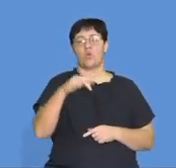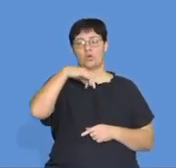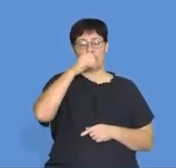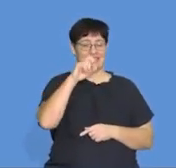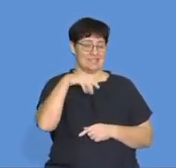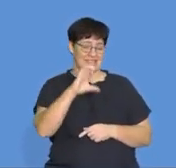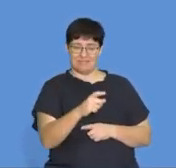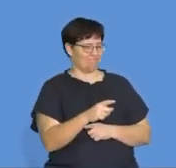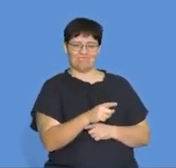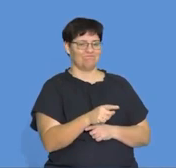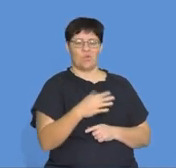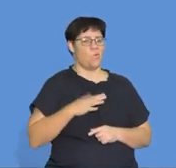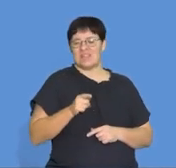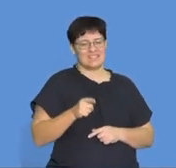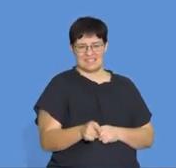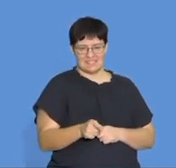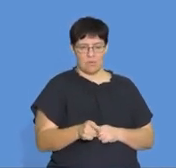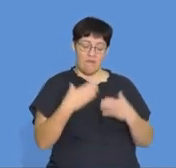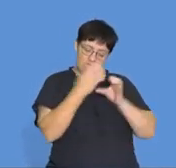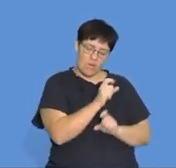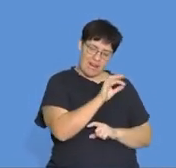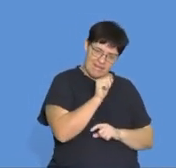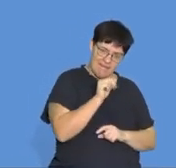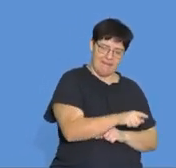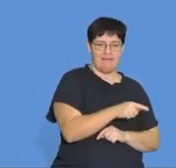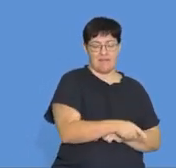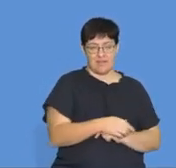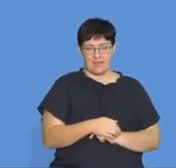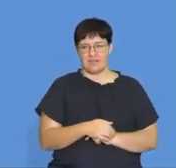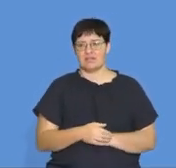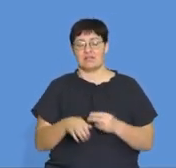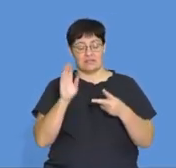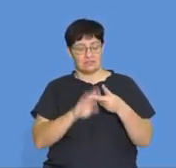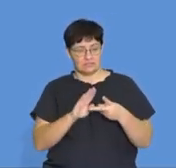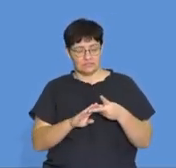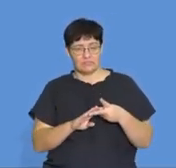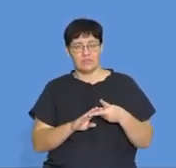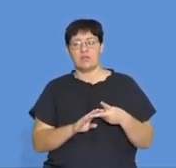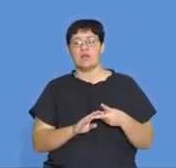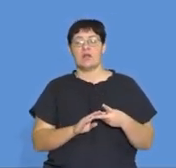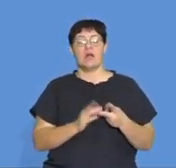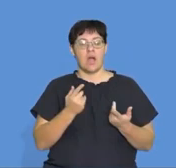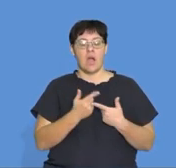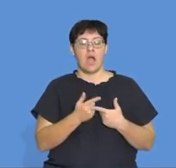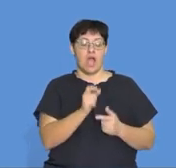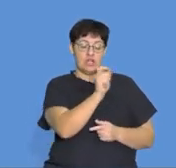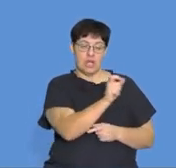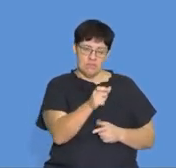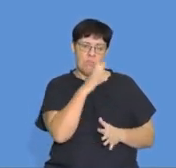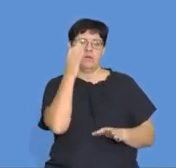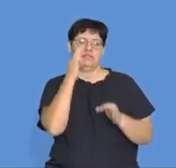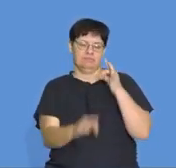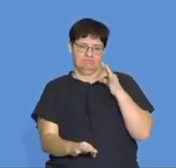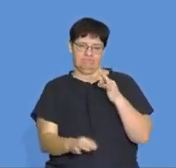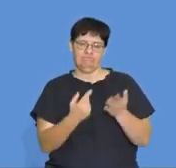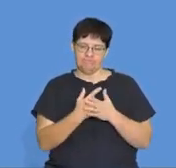it is not what we are actually focusing on. And then also simplify the terms, make sure that you work out